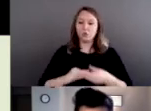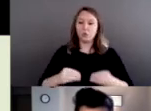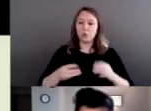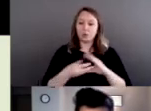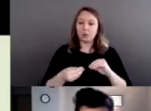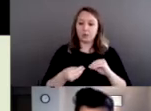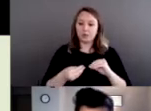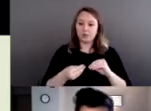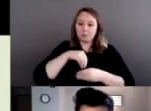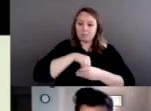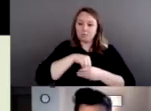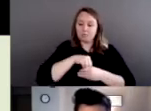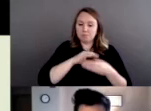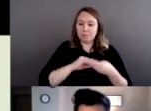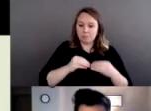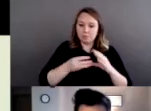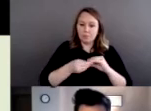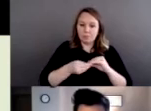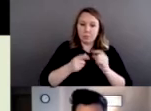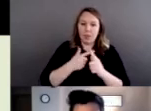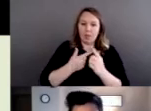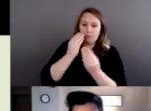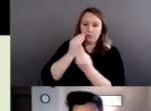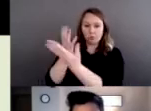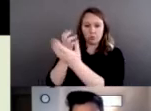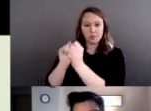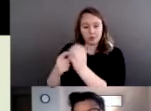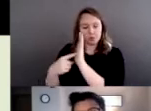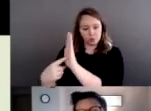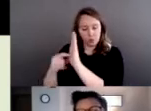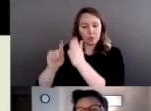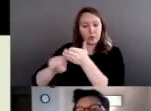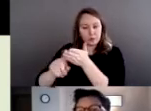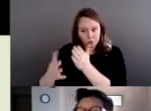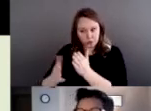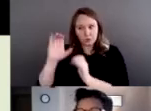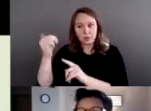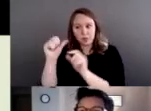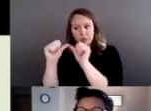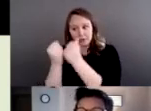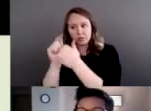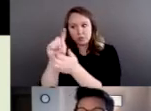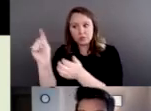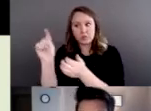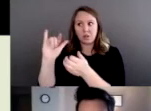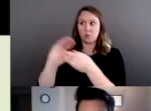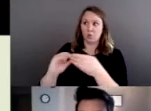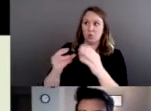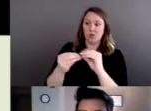You know, we need to stress to these researchers and criminal justice agency that our stories are